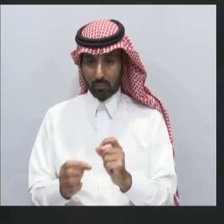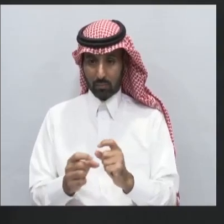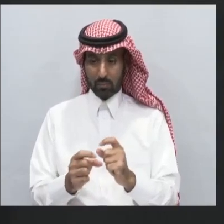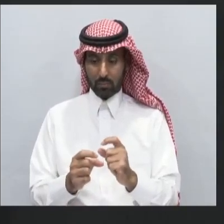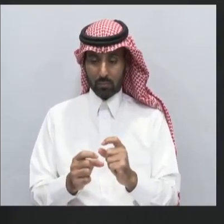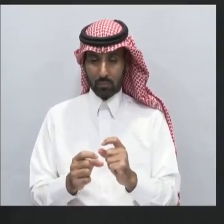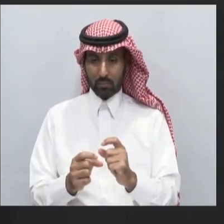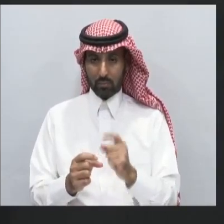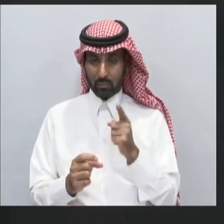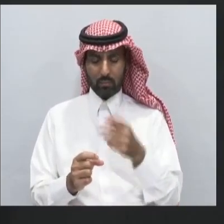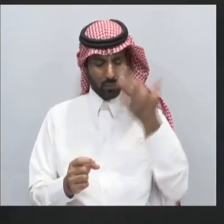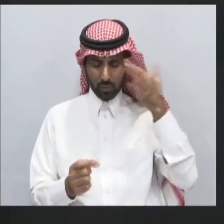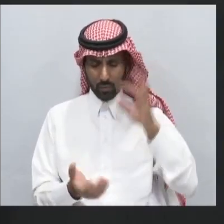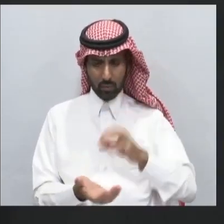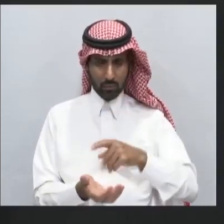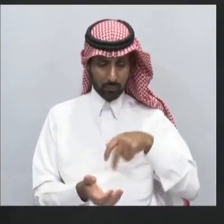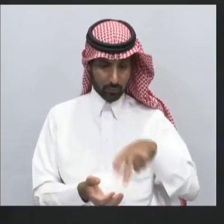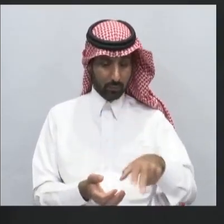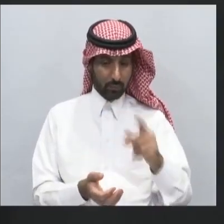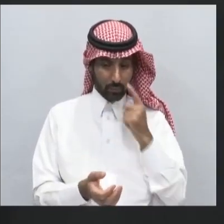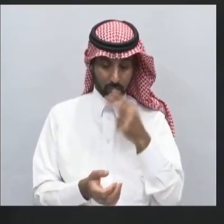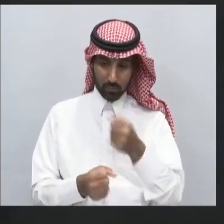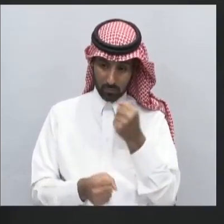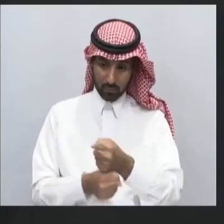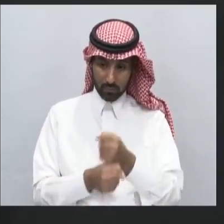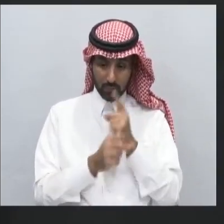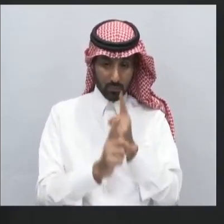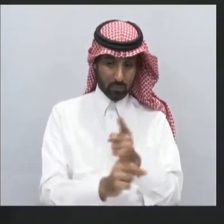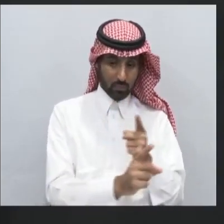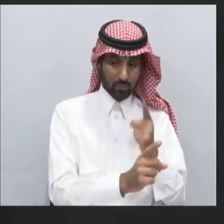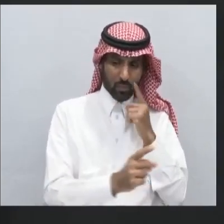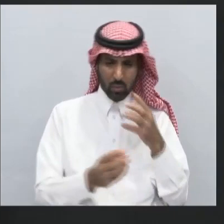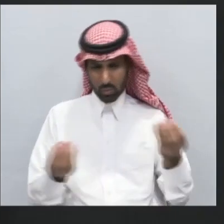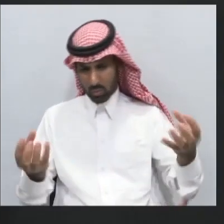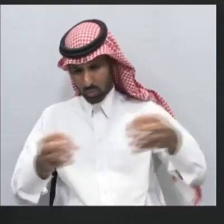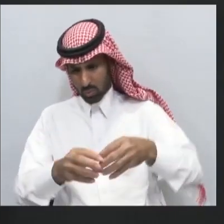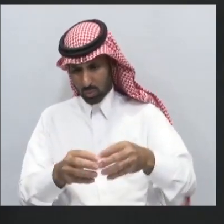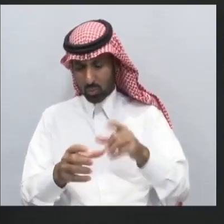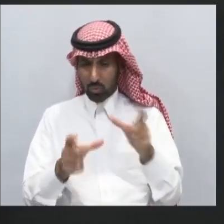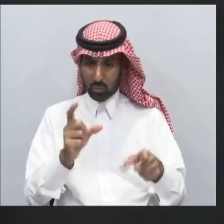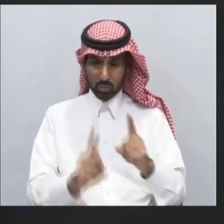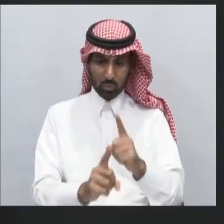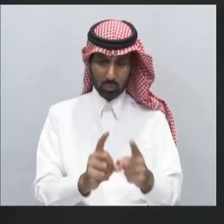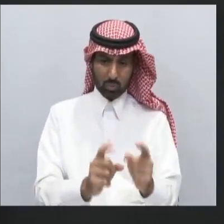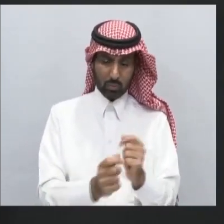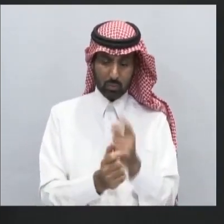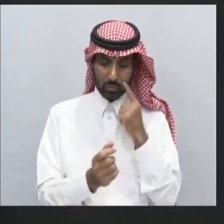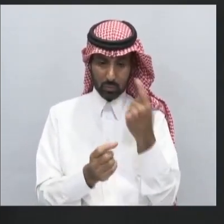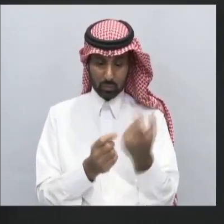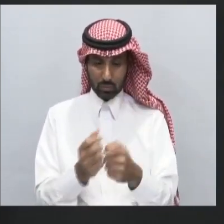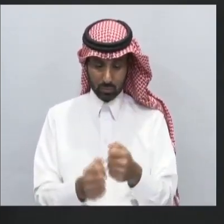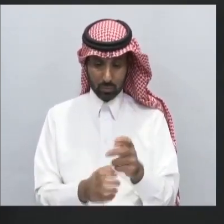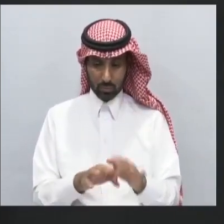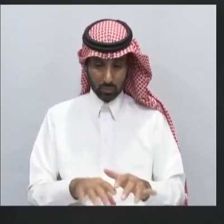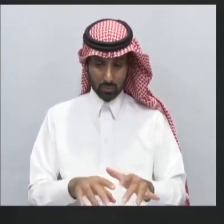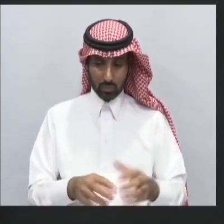go anywhere, do people stand in line or they gather around the cashier